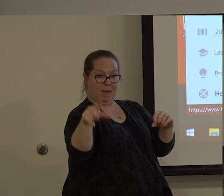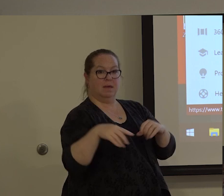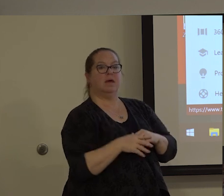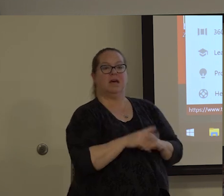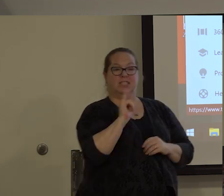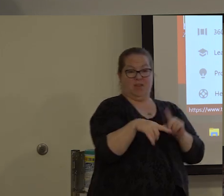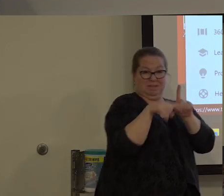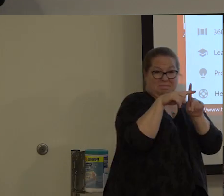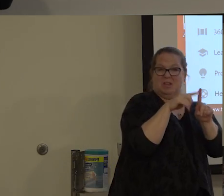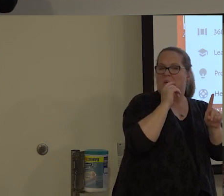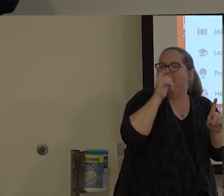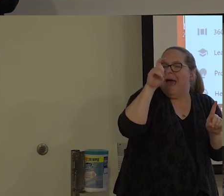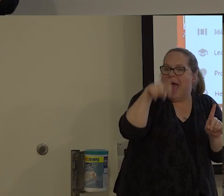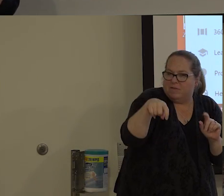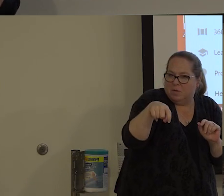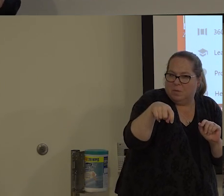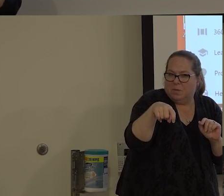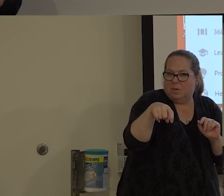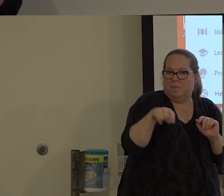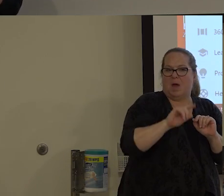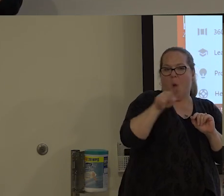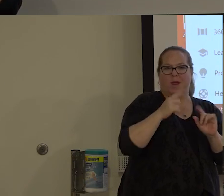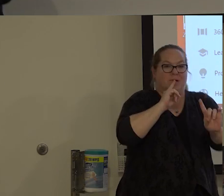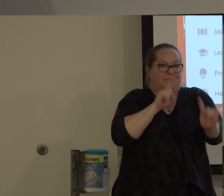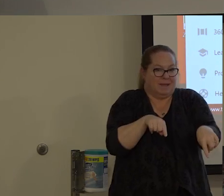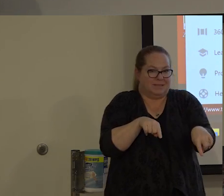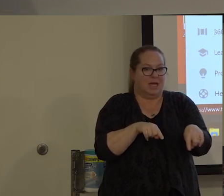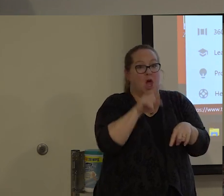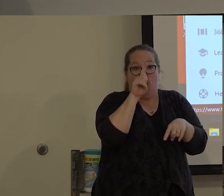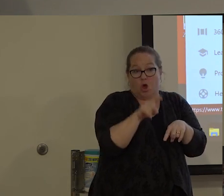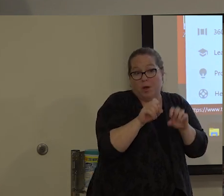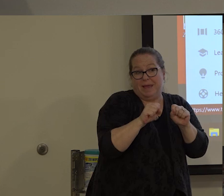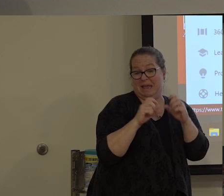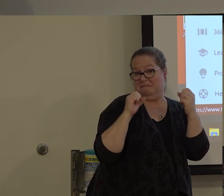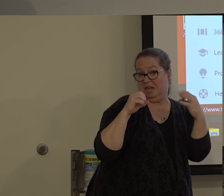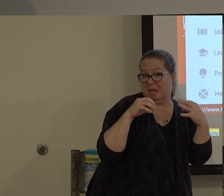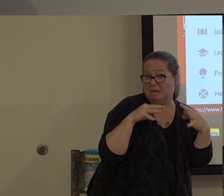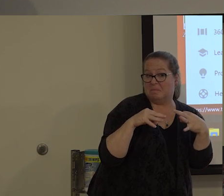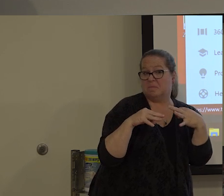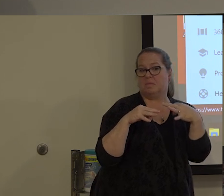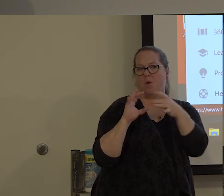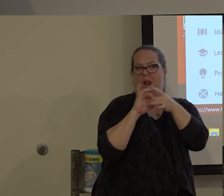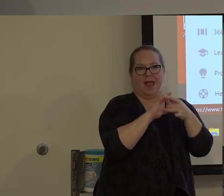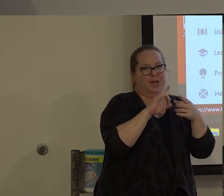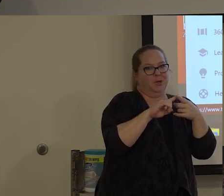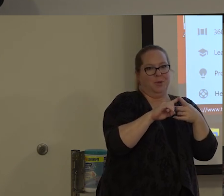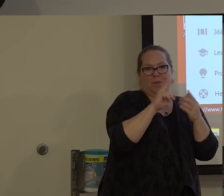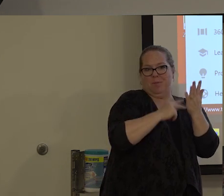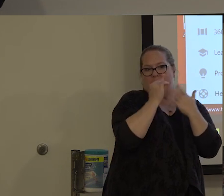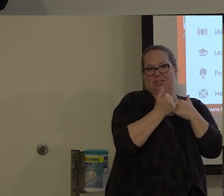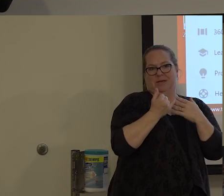those annotations, they don't have to be, back and forth responses. They could just be feedback about something they